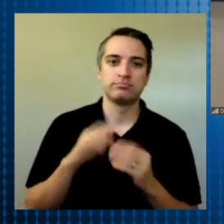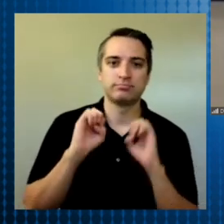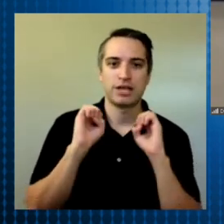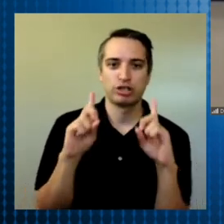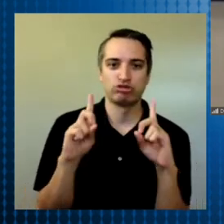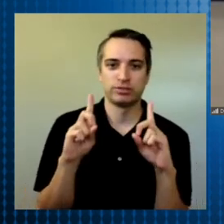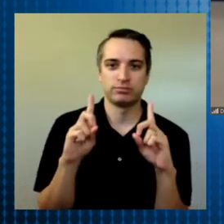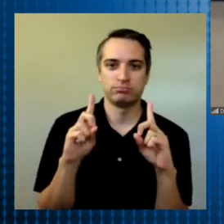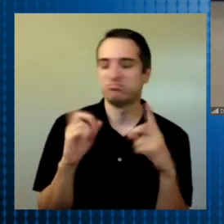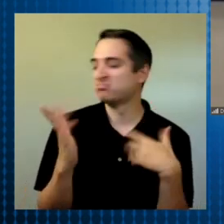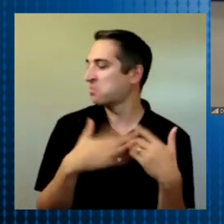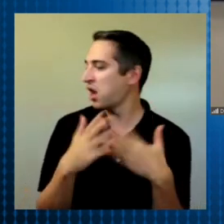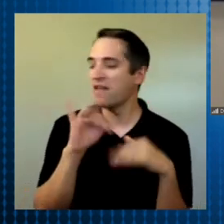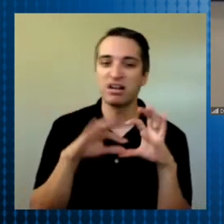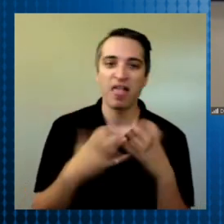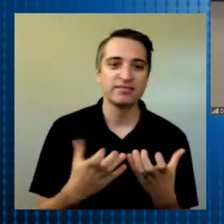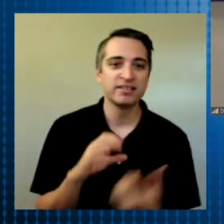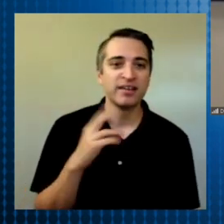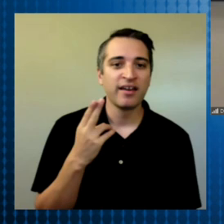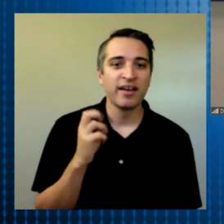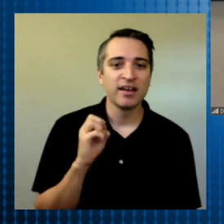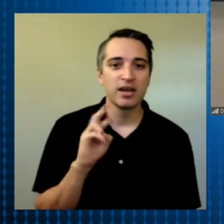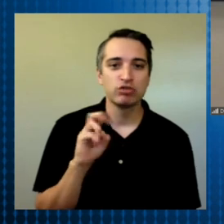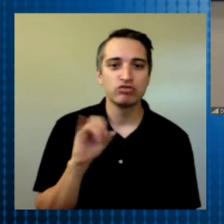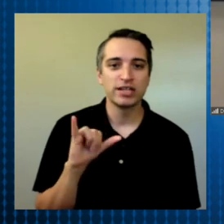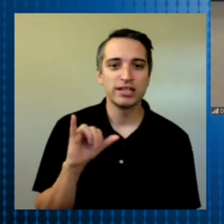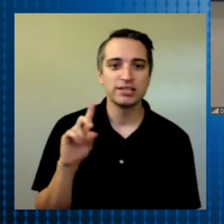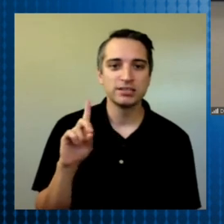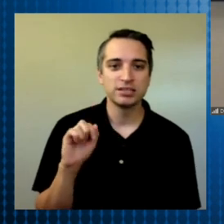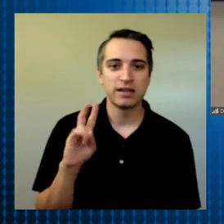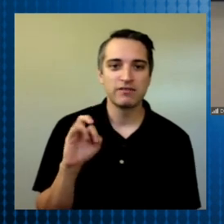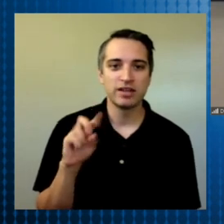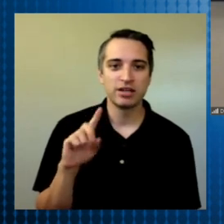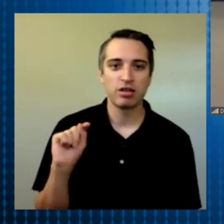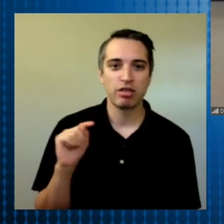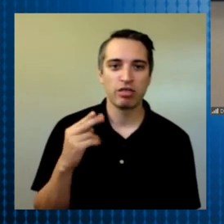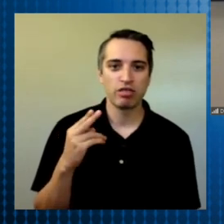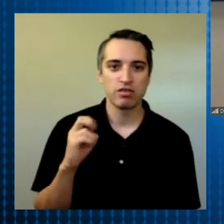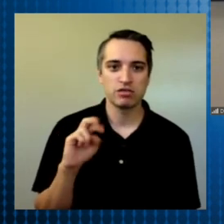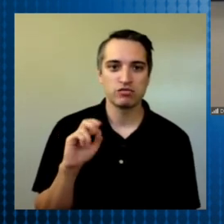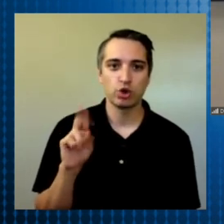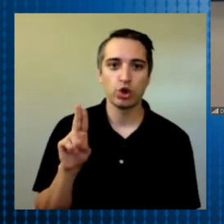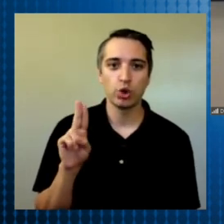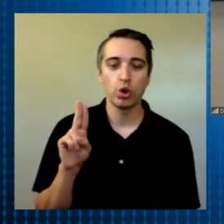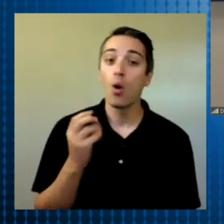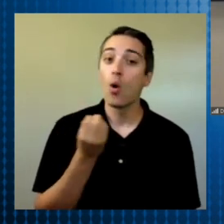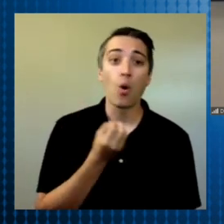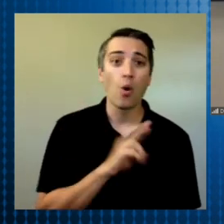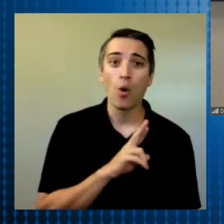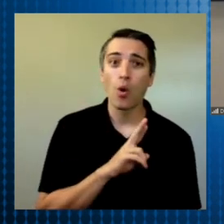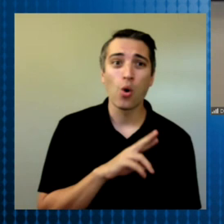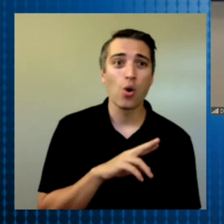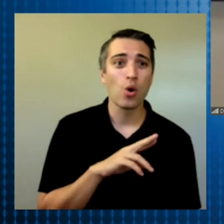Henry David Thoreau, or if you take a course on George Washington Carver. But I'm not talking about